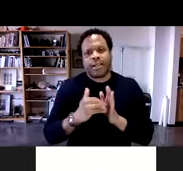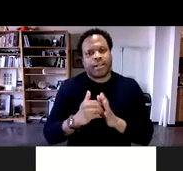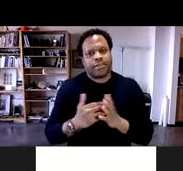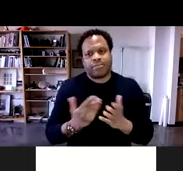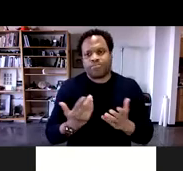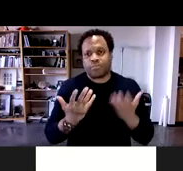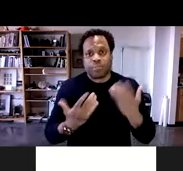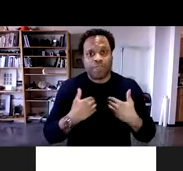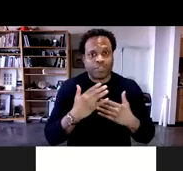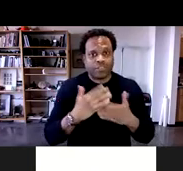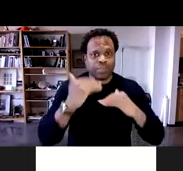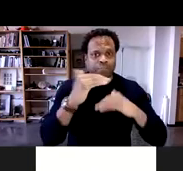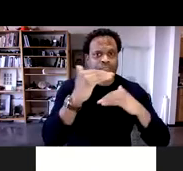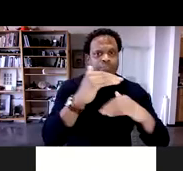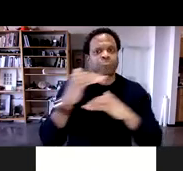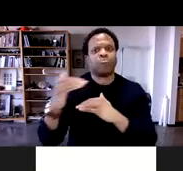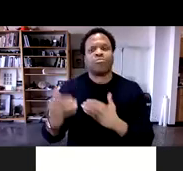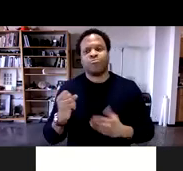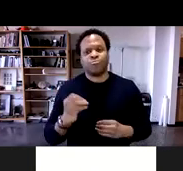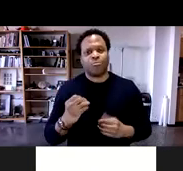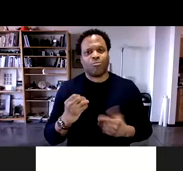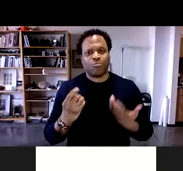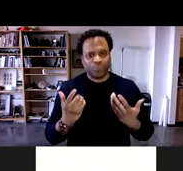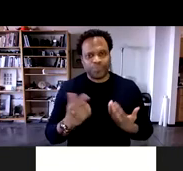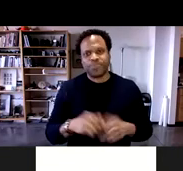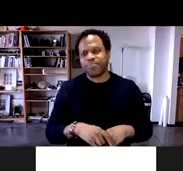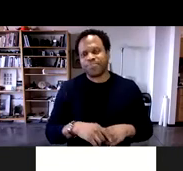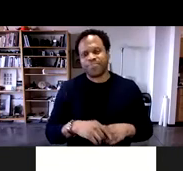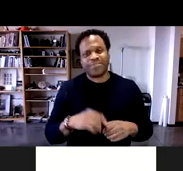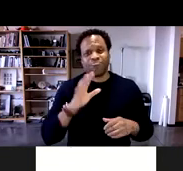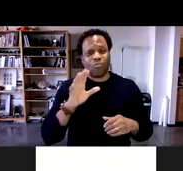yes, they want to be able to accommodate you however possible, but that may not